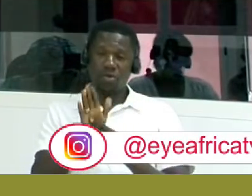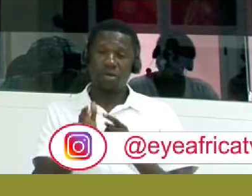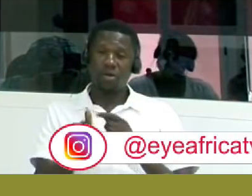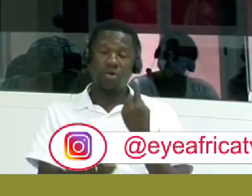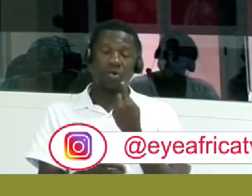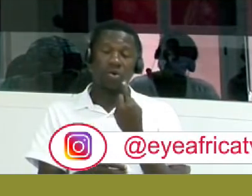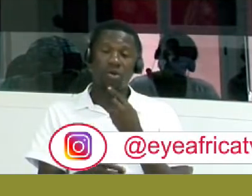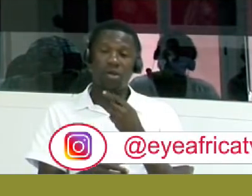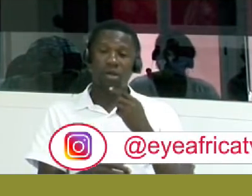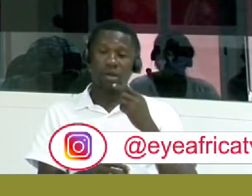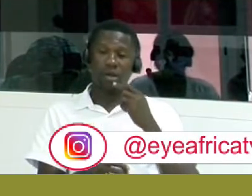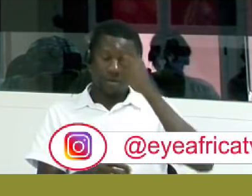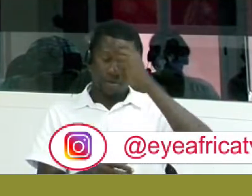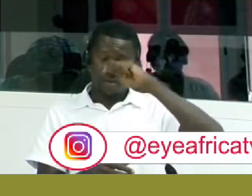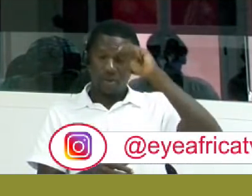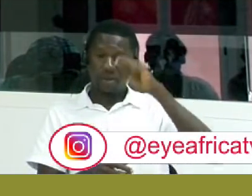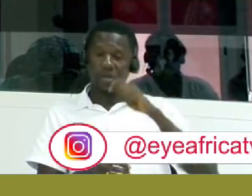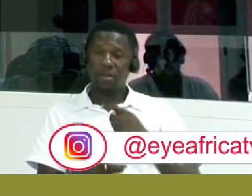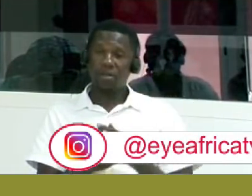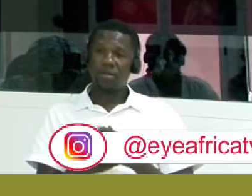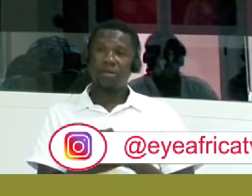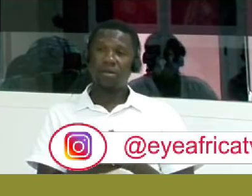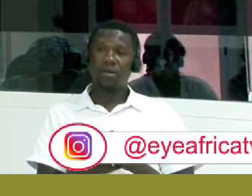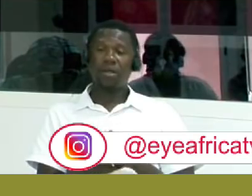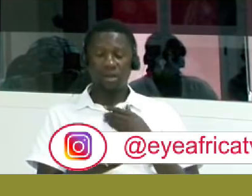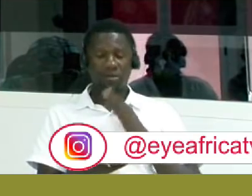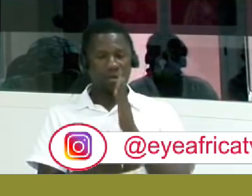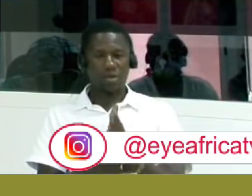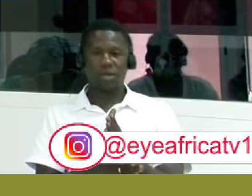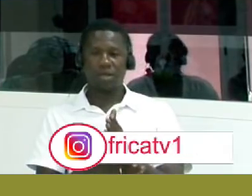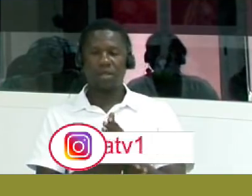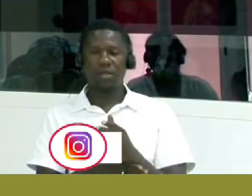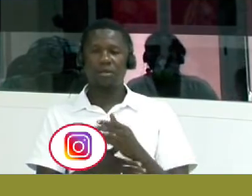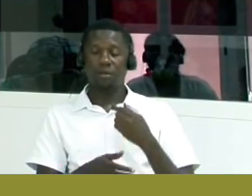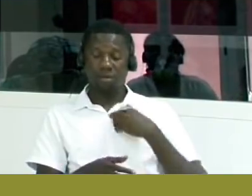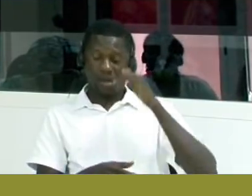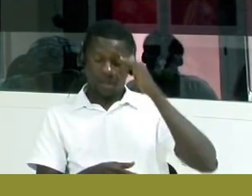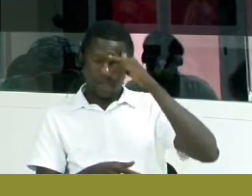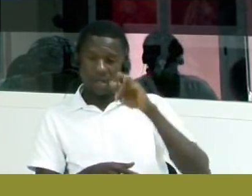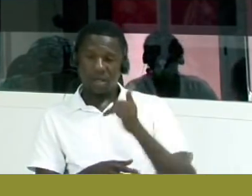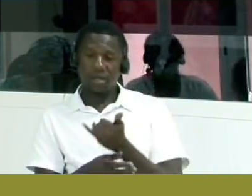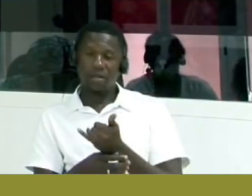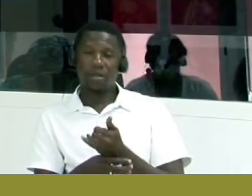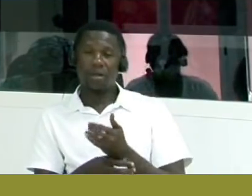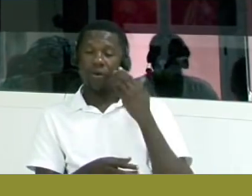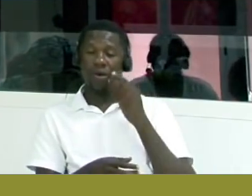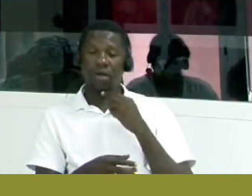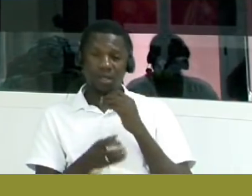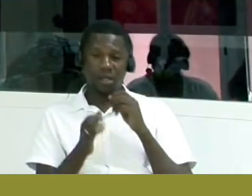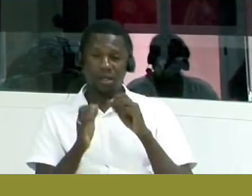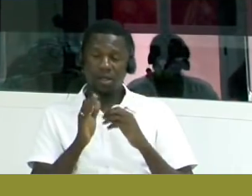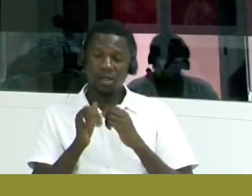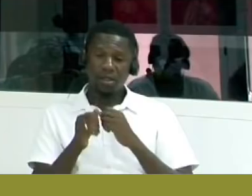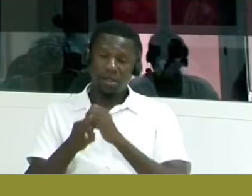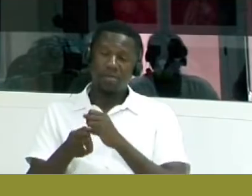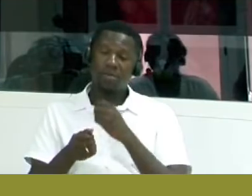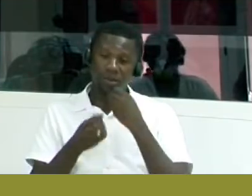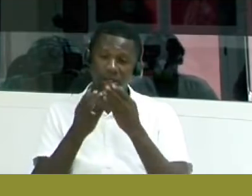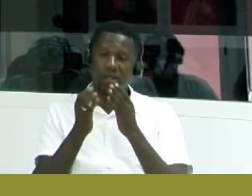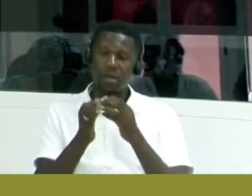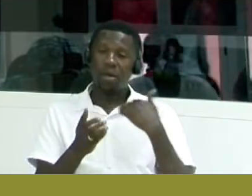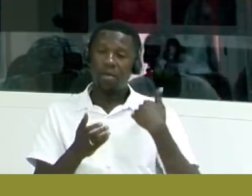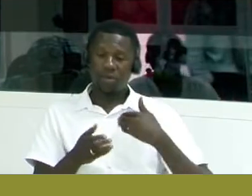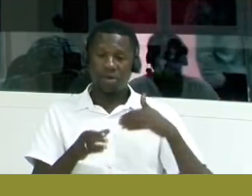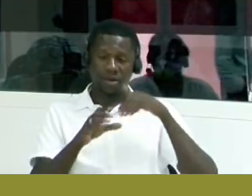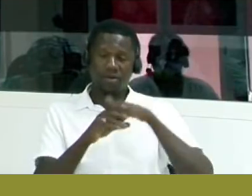were involved. Let's be honest. I agree. So when I keep saying that people were involved, I know exactly